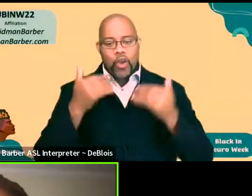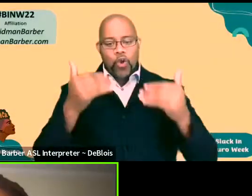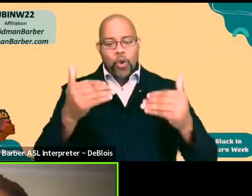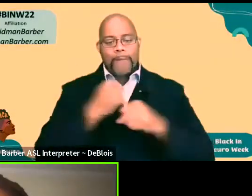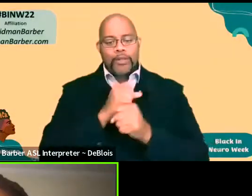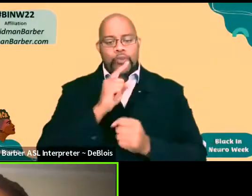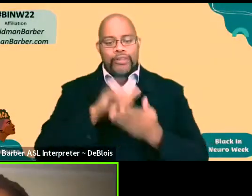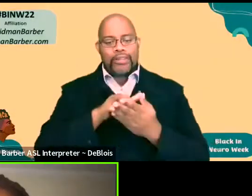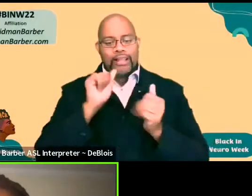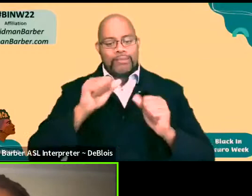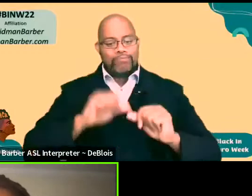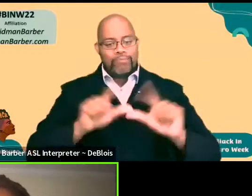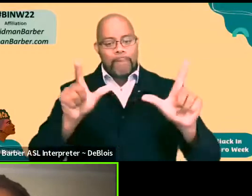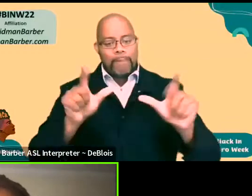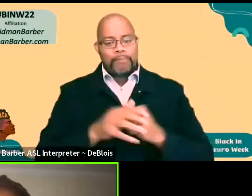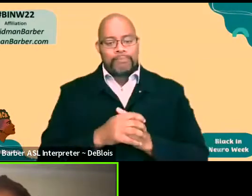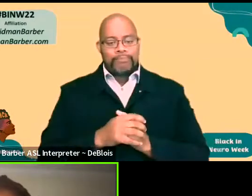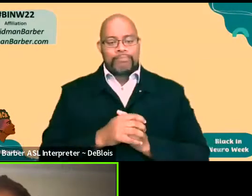sure that that comes up.